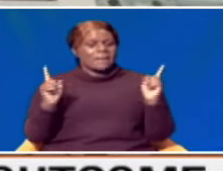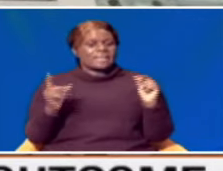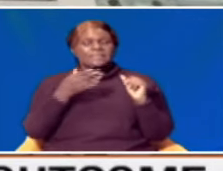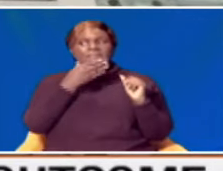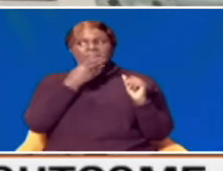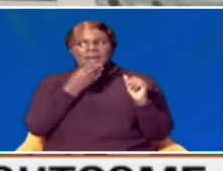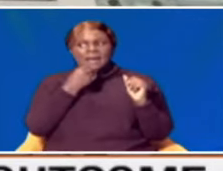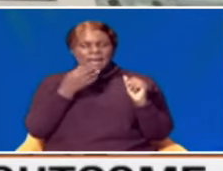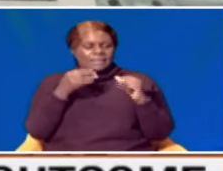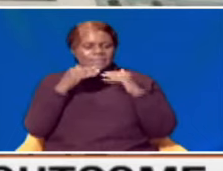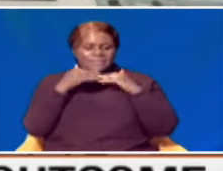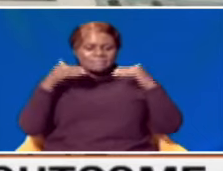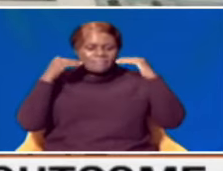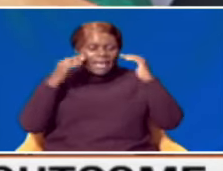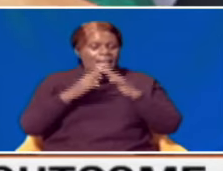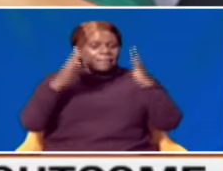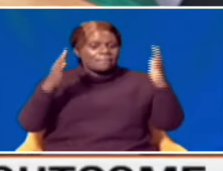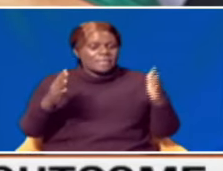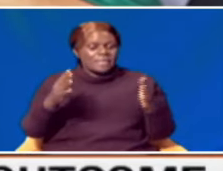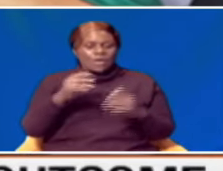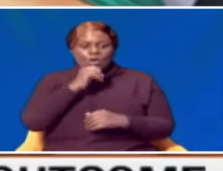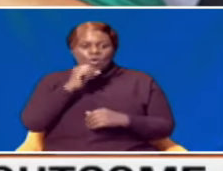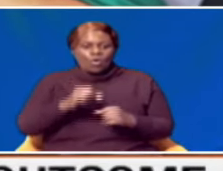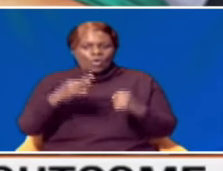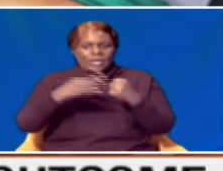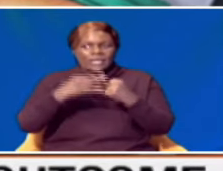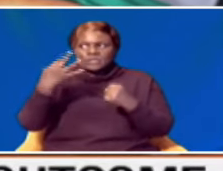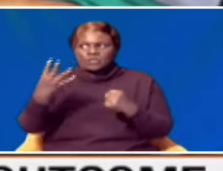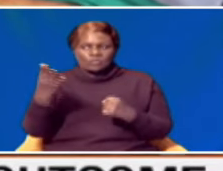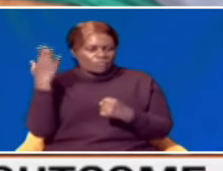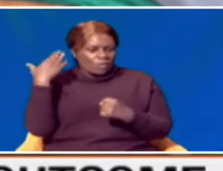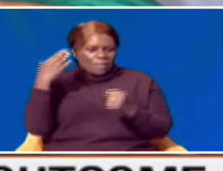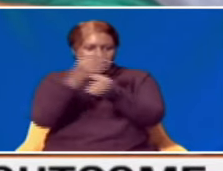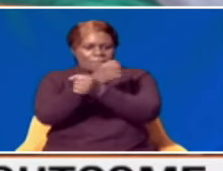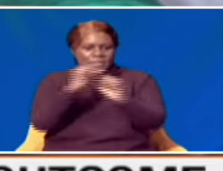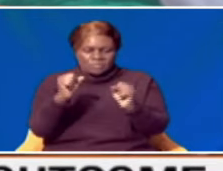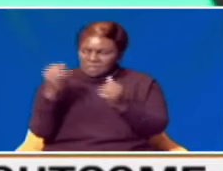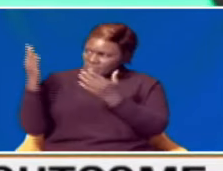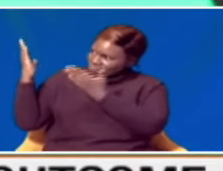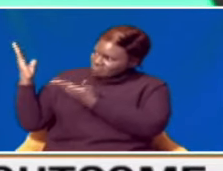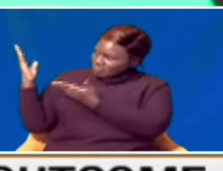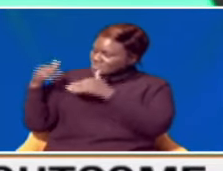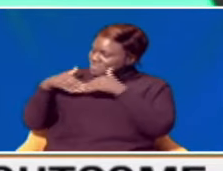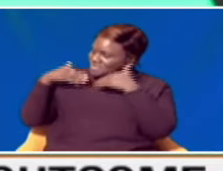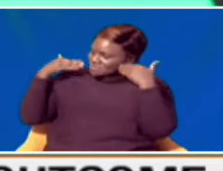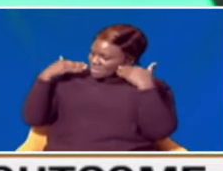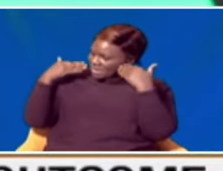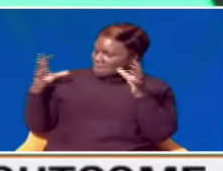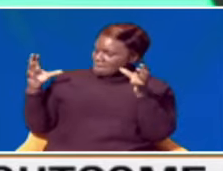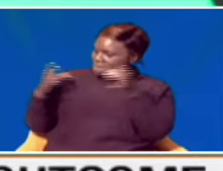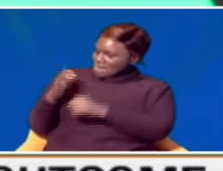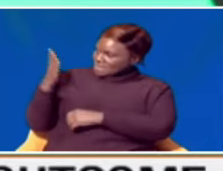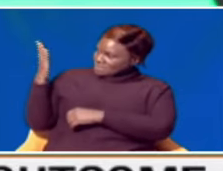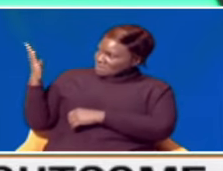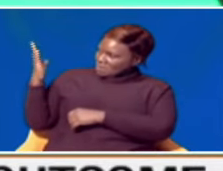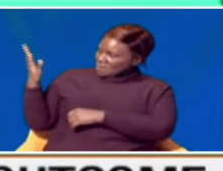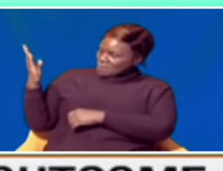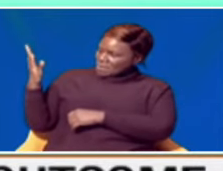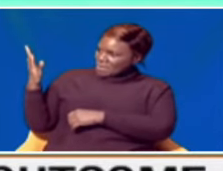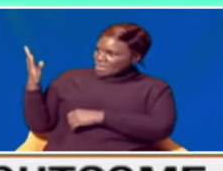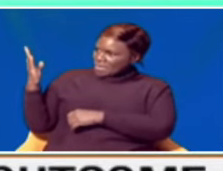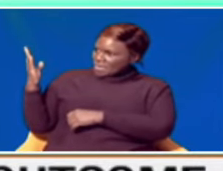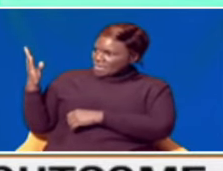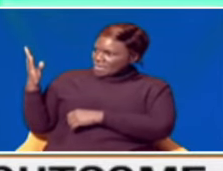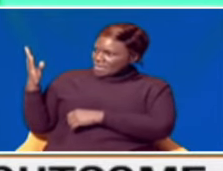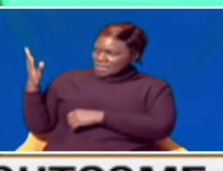who has every reason to smile is 82-year-old former president Jacob Zuma. His party, Umkhonto we